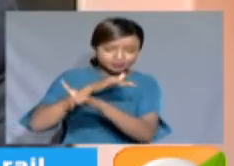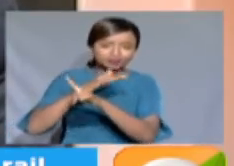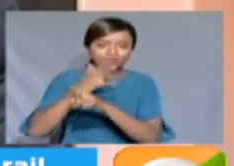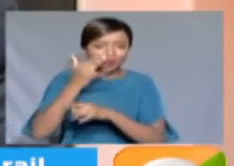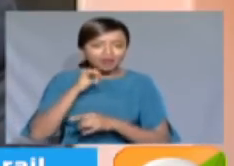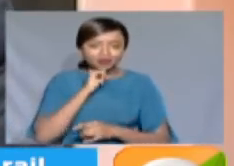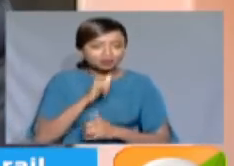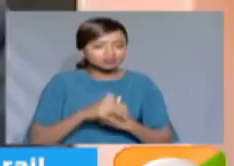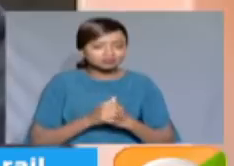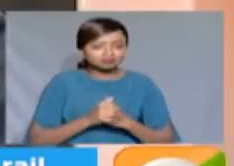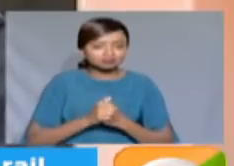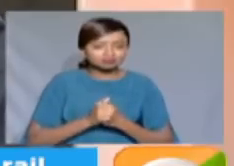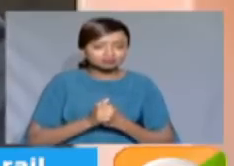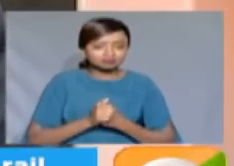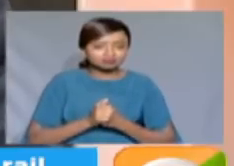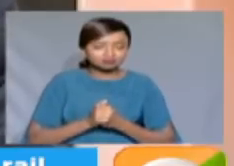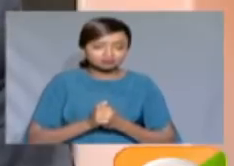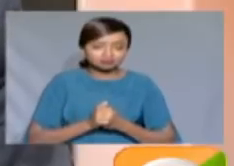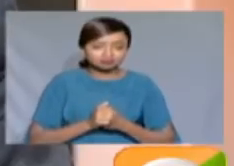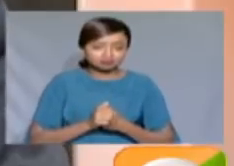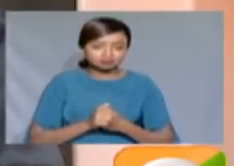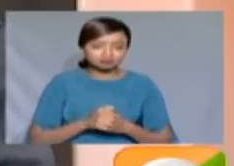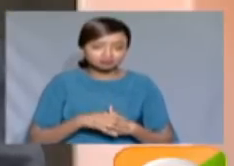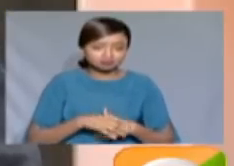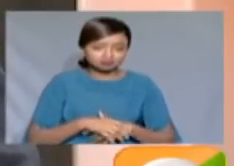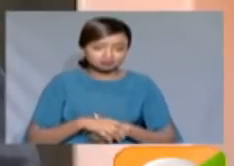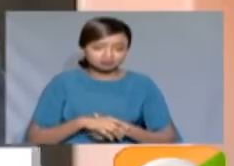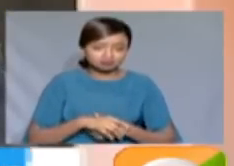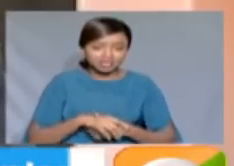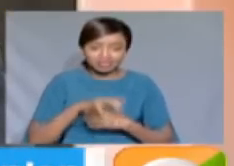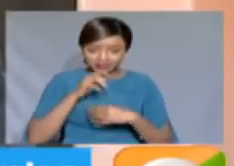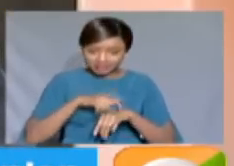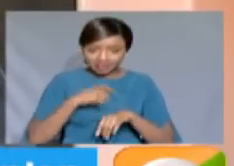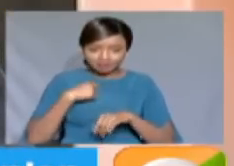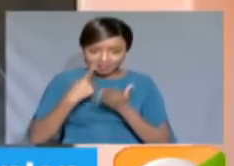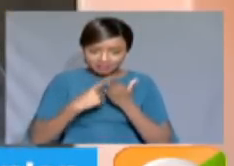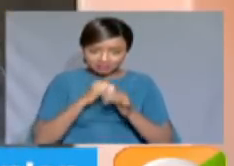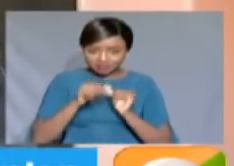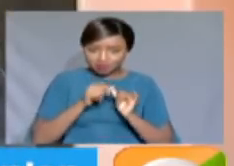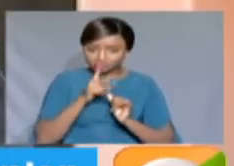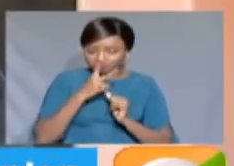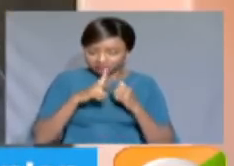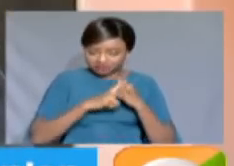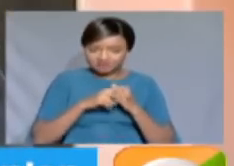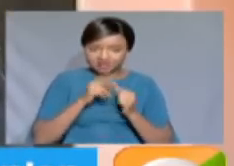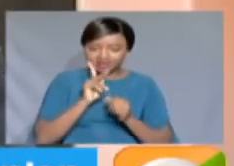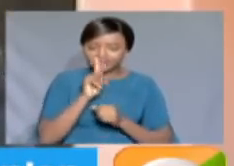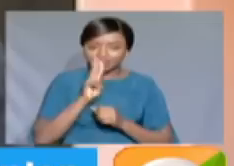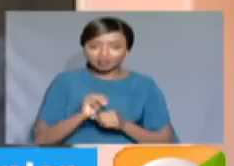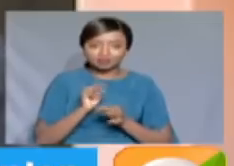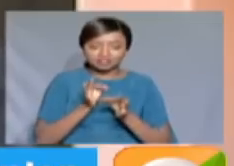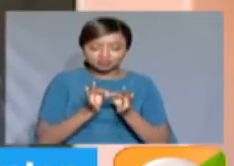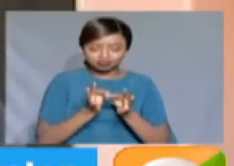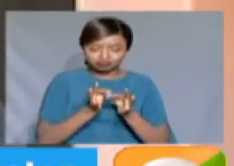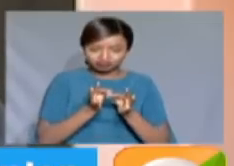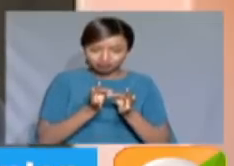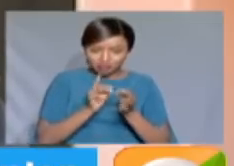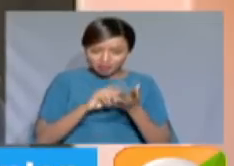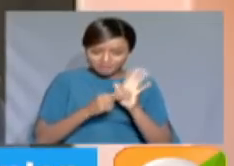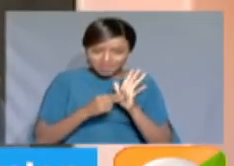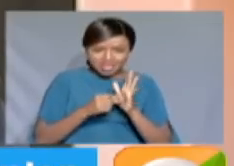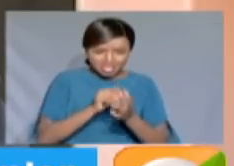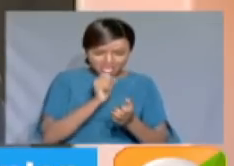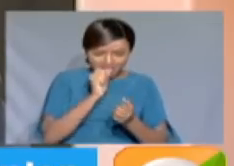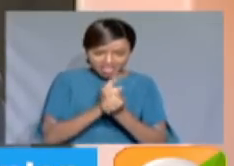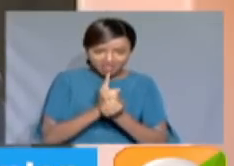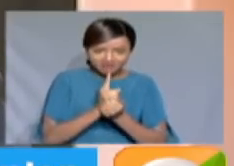one thing that when I was talking about 27 kilometers, 11 of them will be lifted up. And the reason